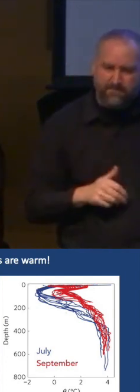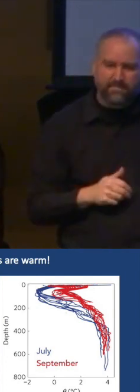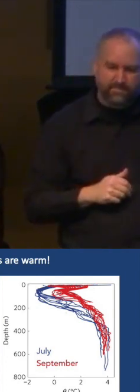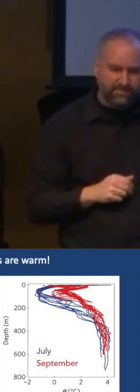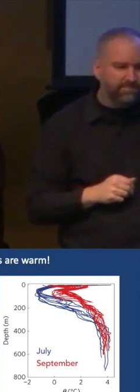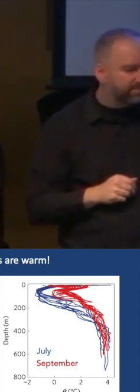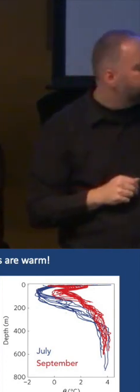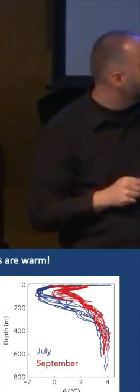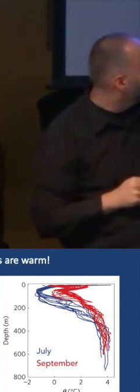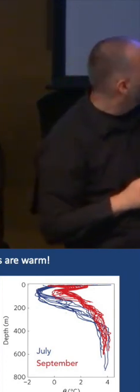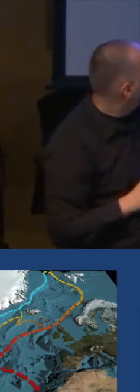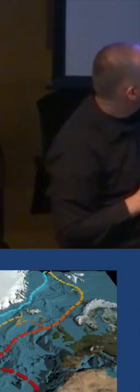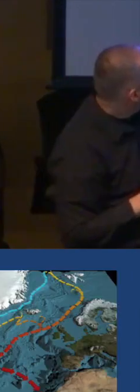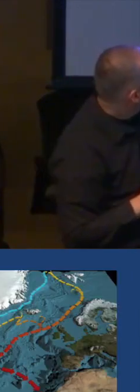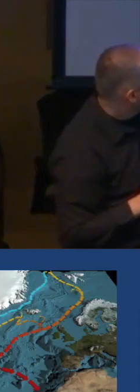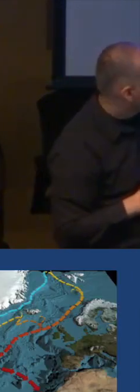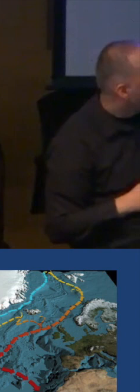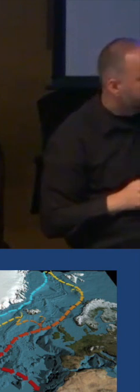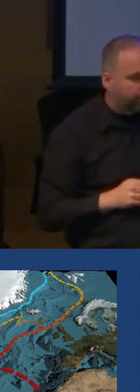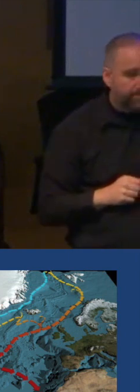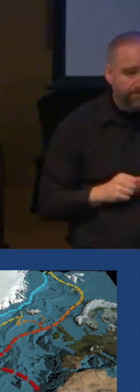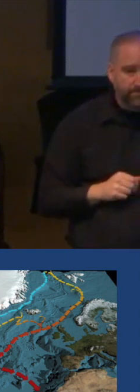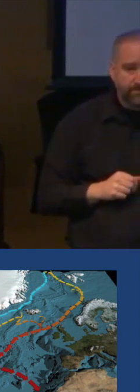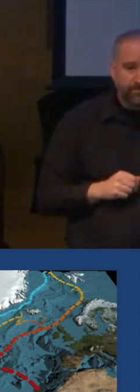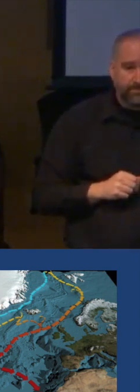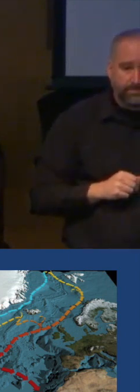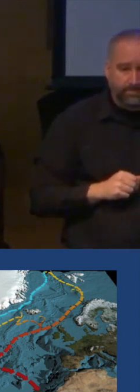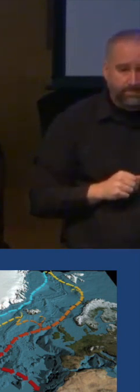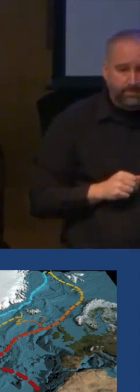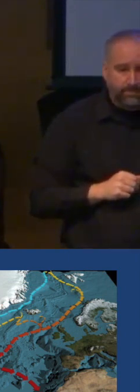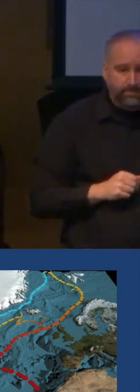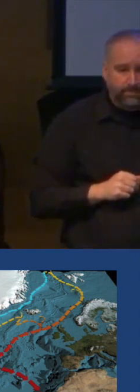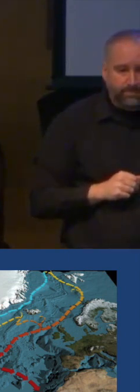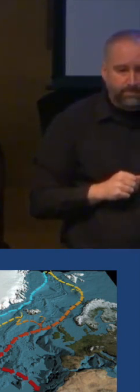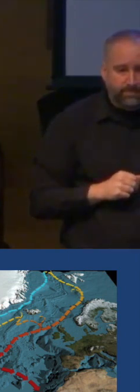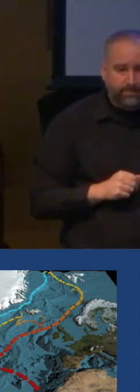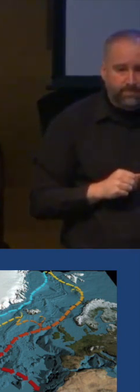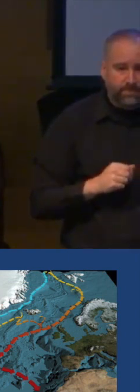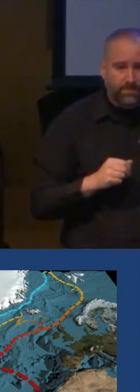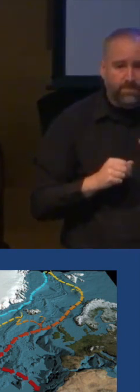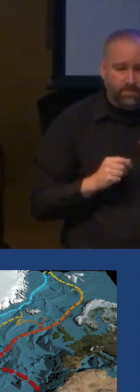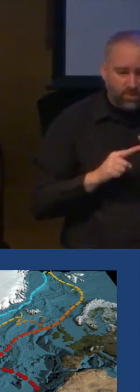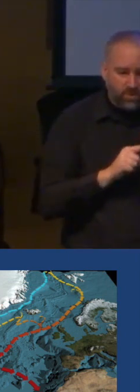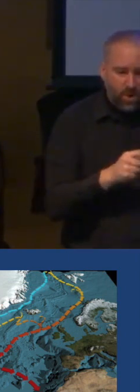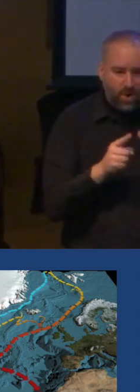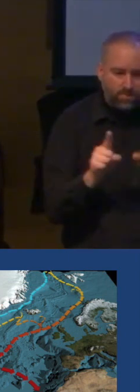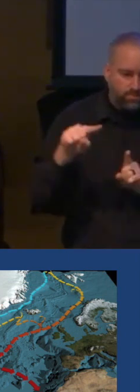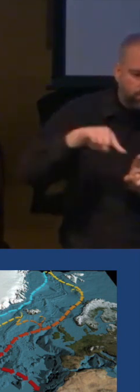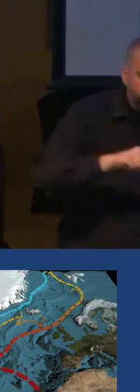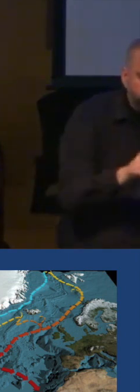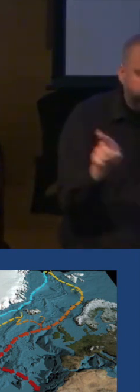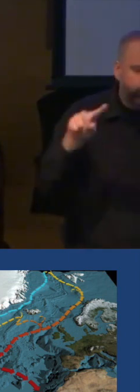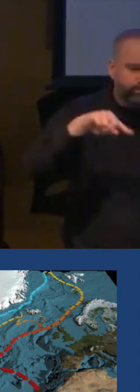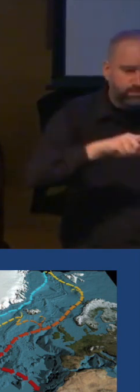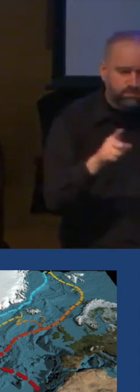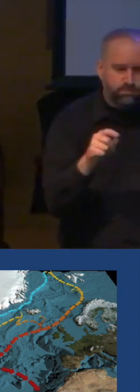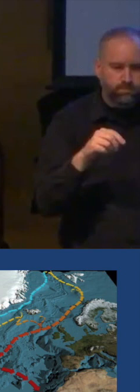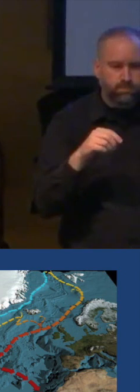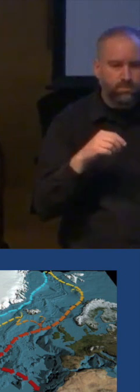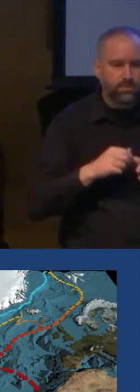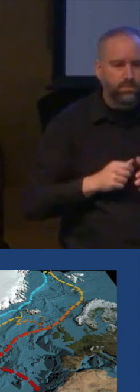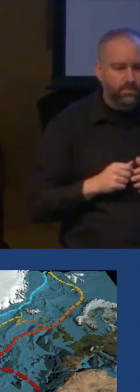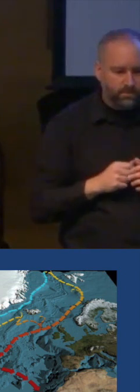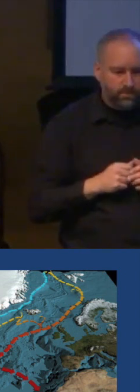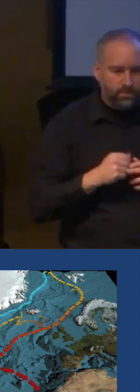something that we weren't sure was happening. So these are schematic currents in the North Atlantic. The red arrow is the Gulf Stream